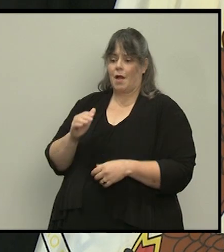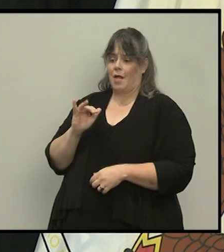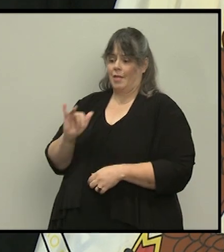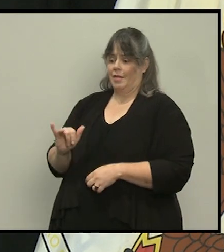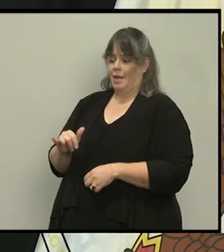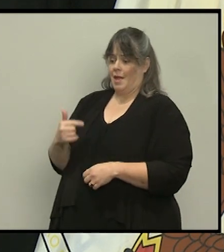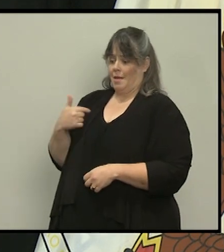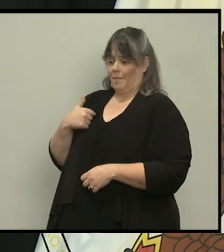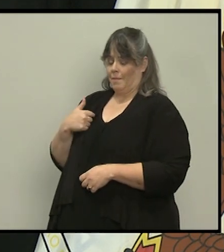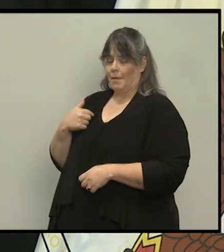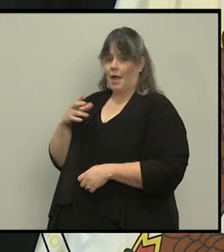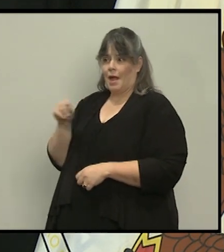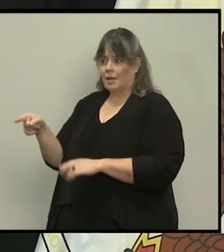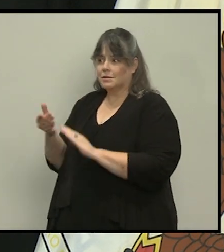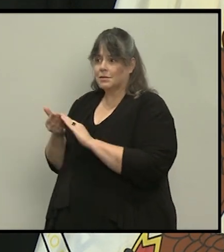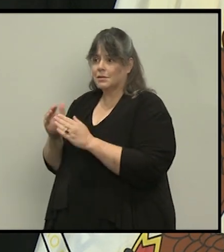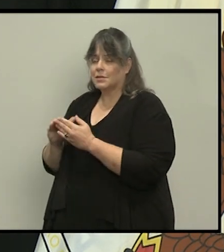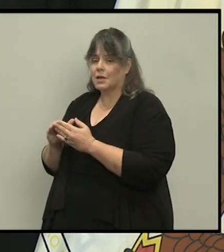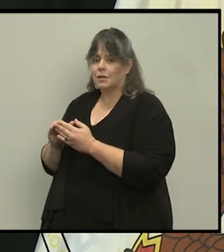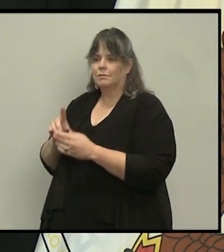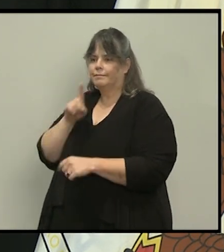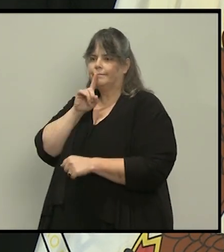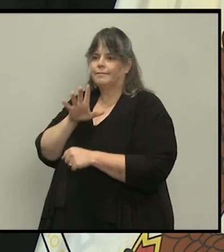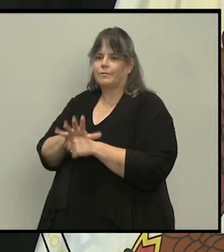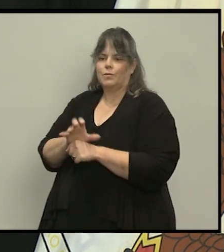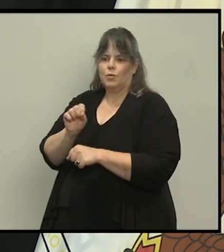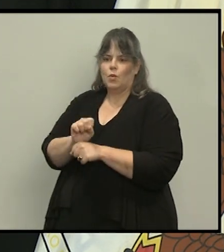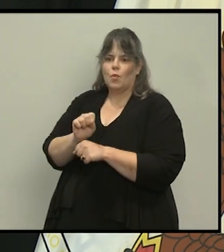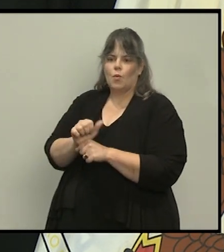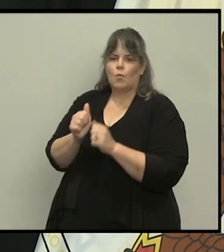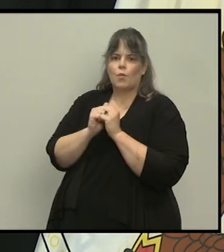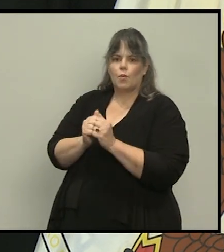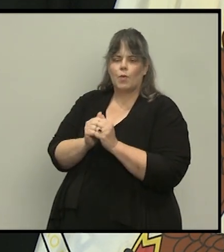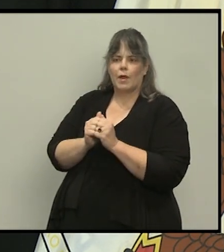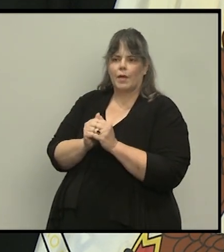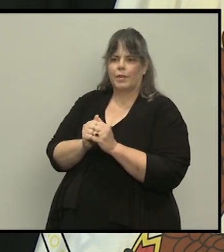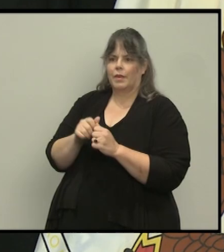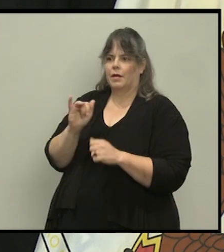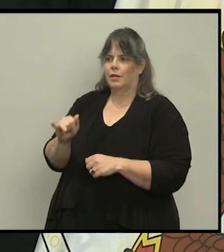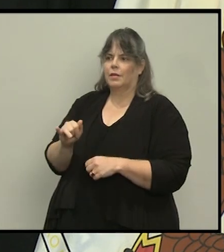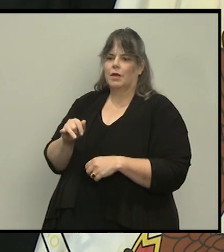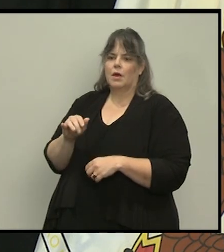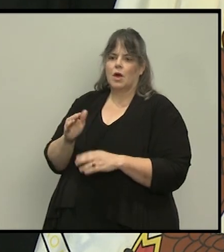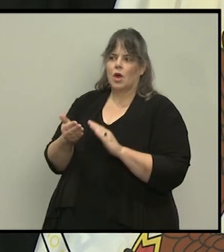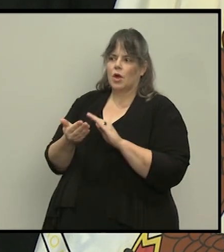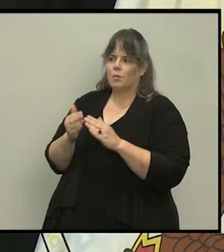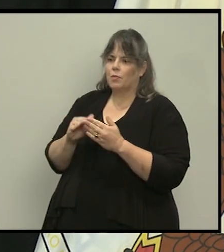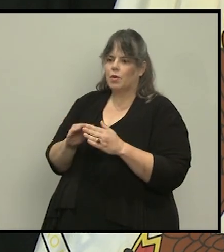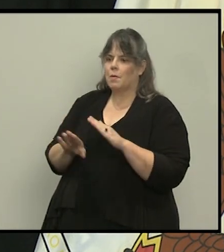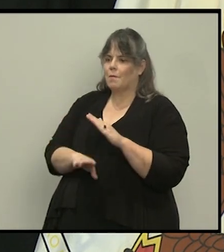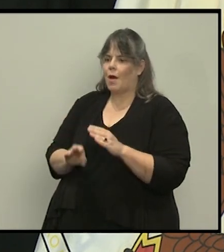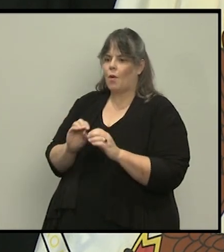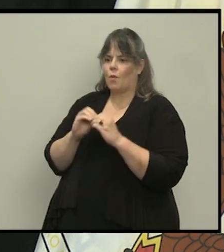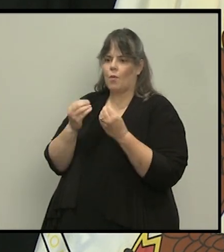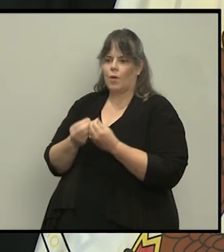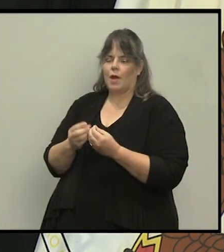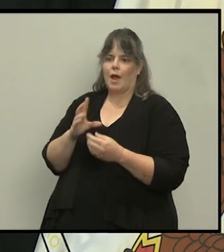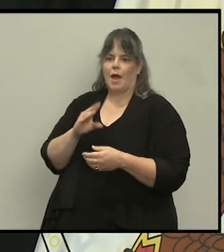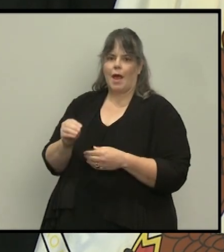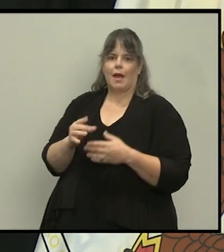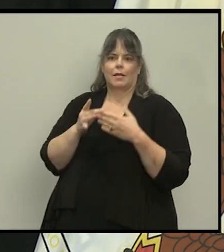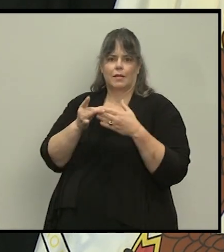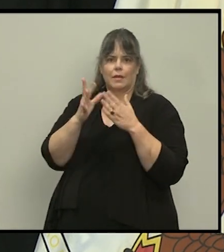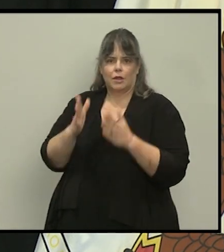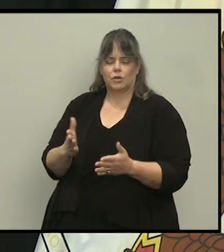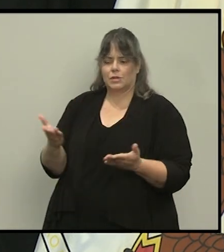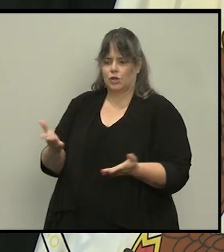The city is committed to working with our frontline providers, community-based organizations, and neighborhood leaders to address this